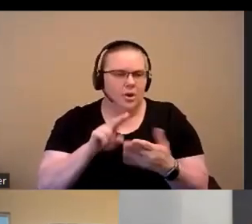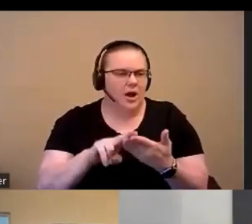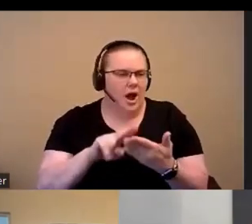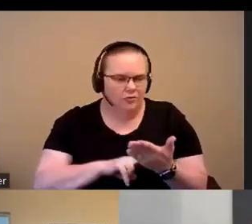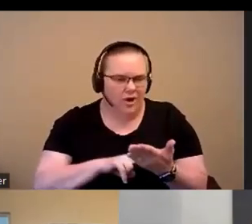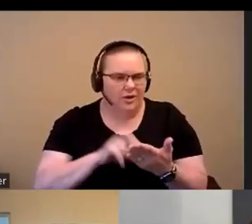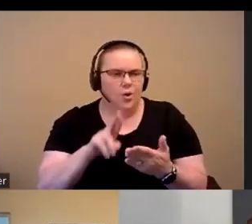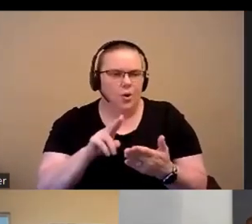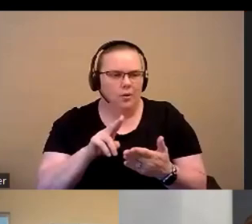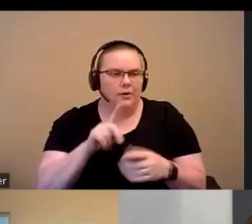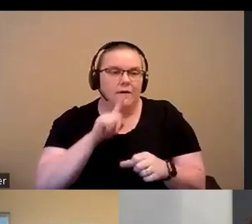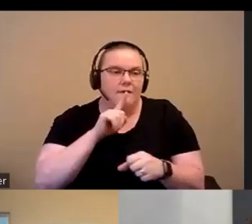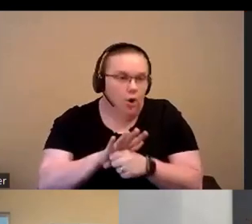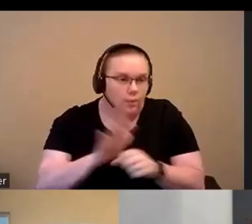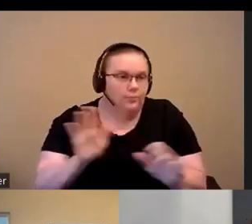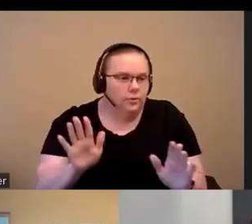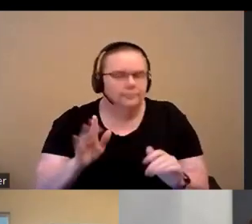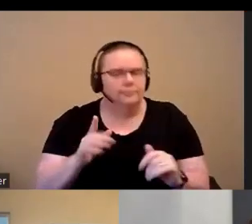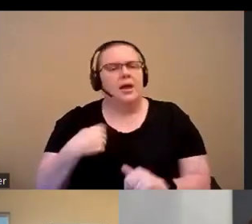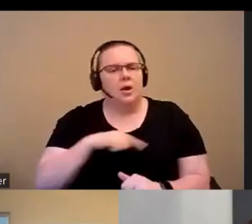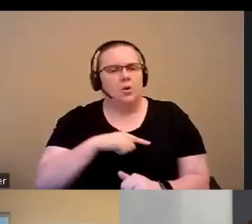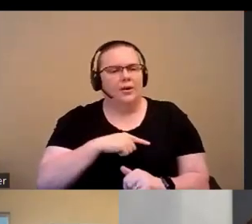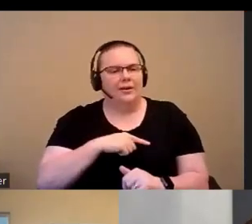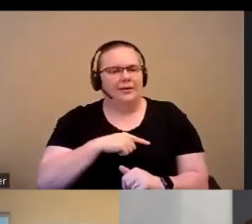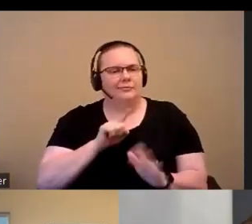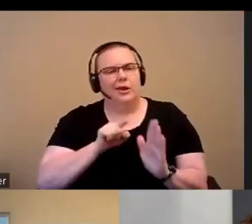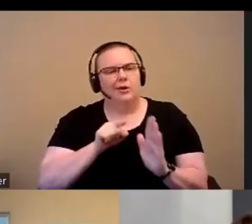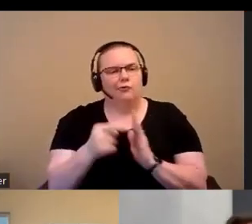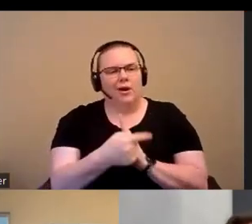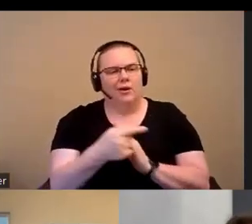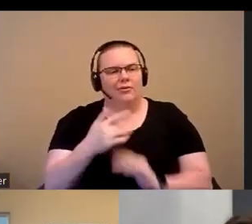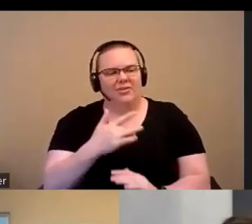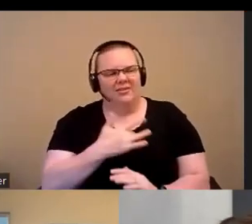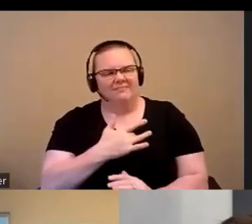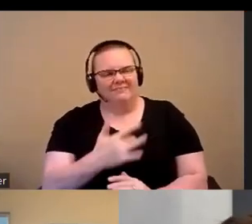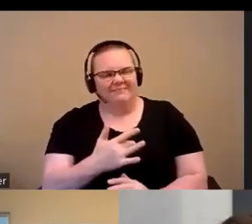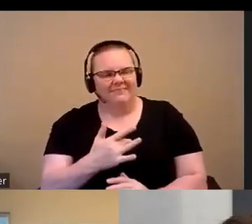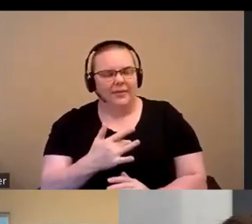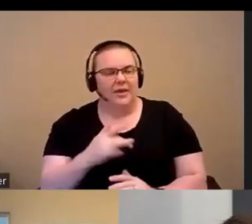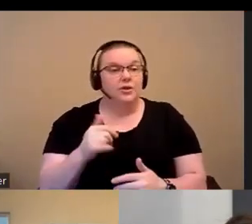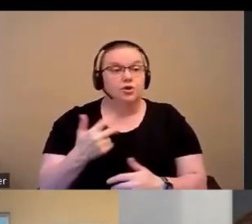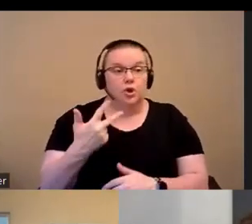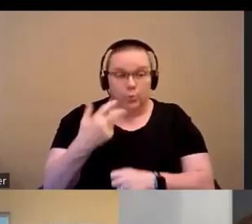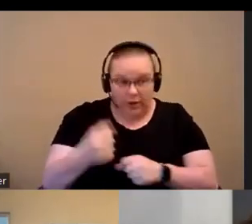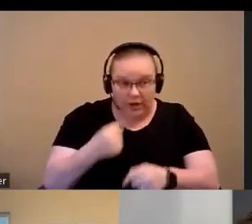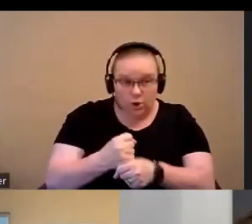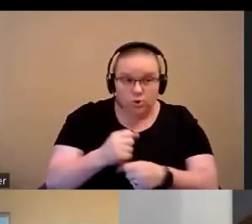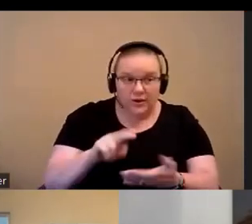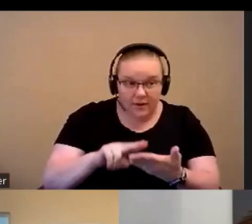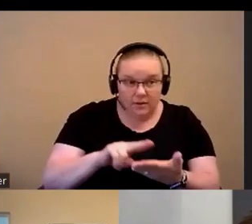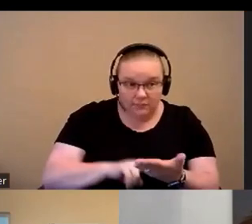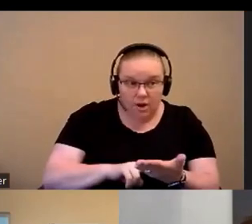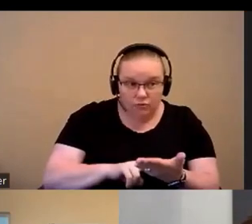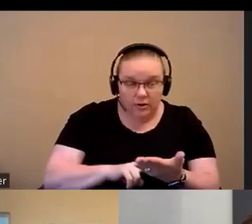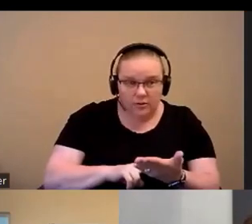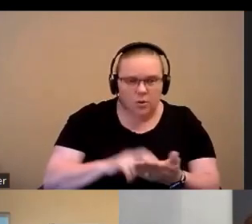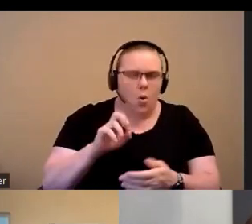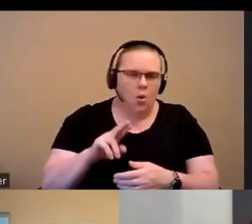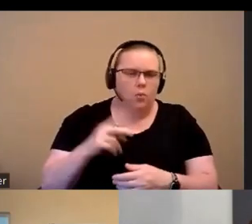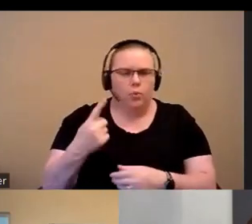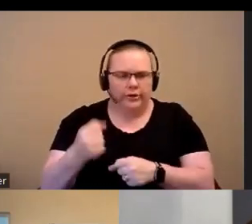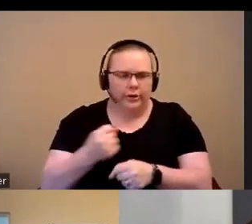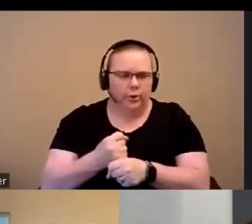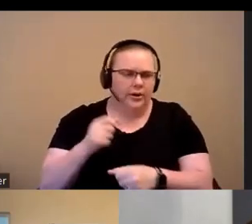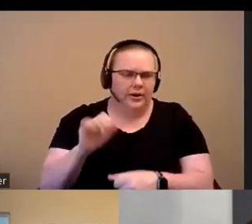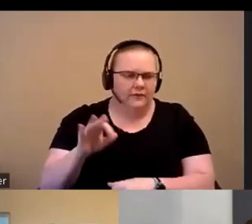we typically are able to get around the notion. We can show that there's 3 years of employment or 1 year if it's a P1,